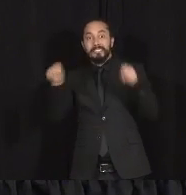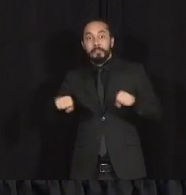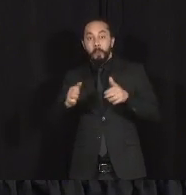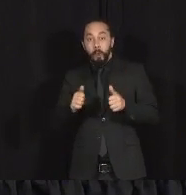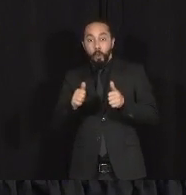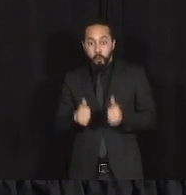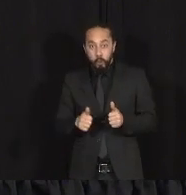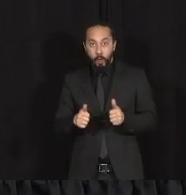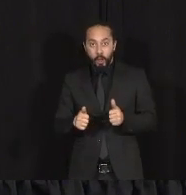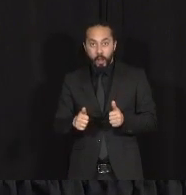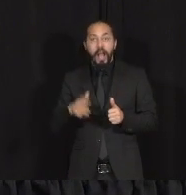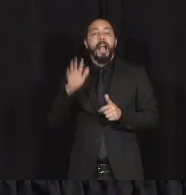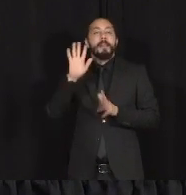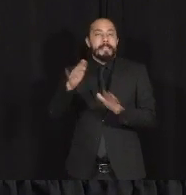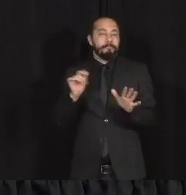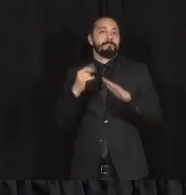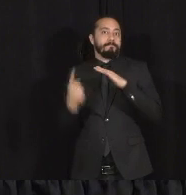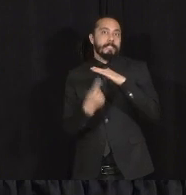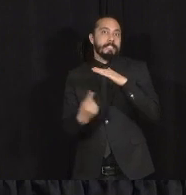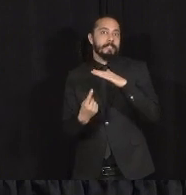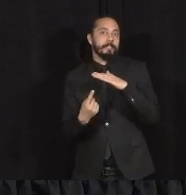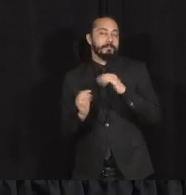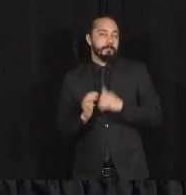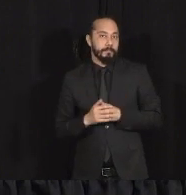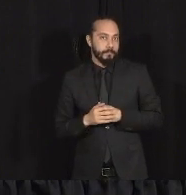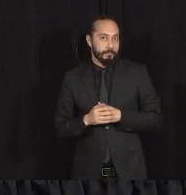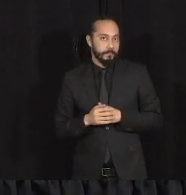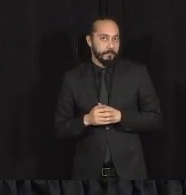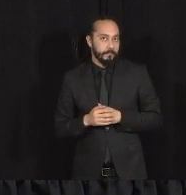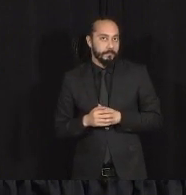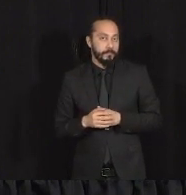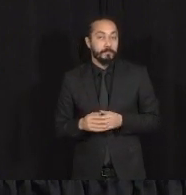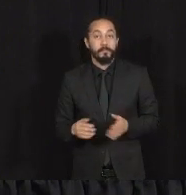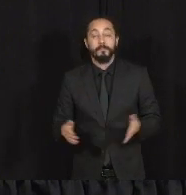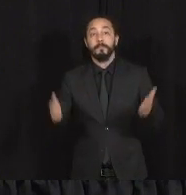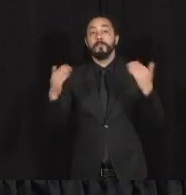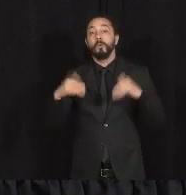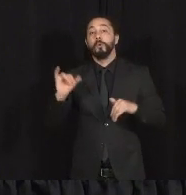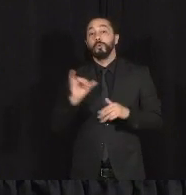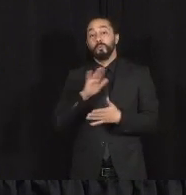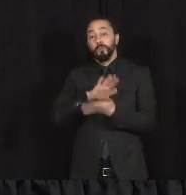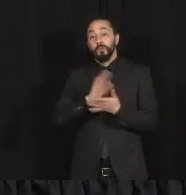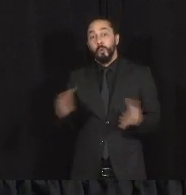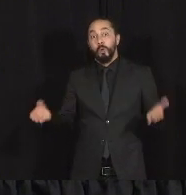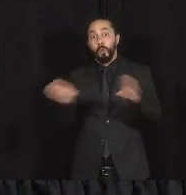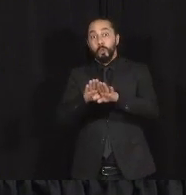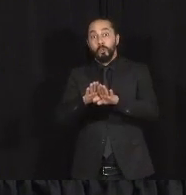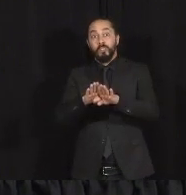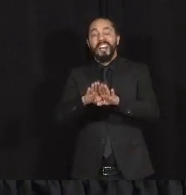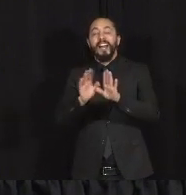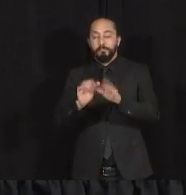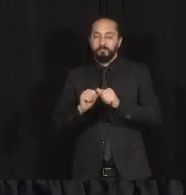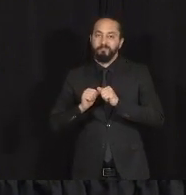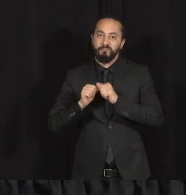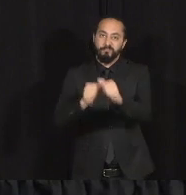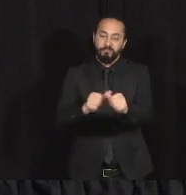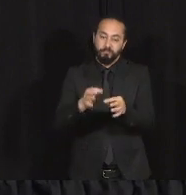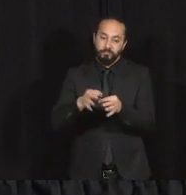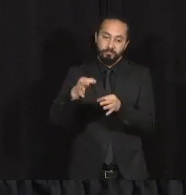had extended school closures. I'm now going to pass across